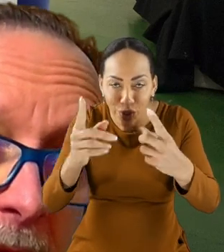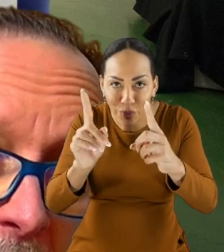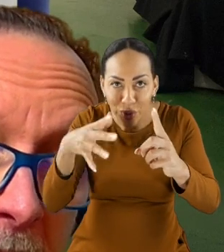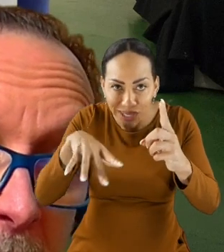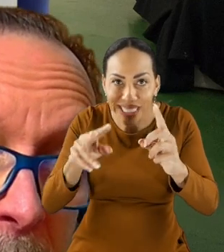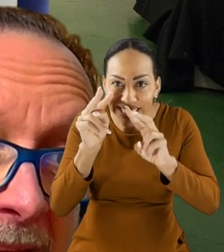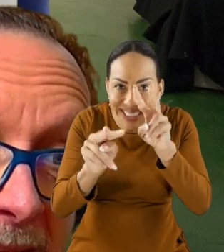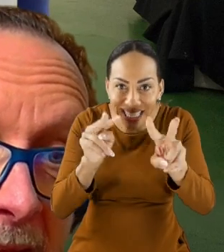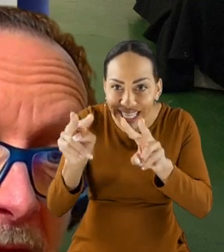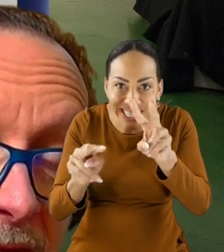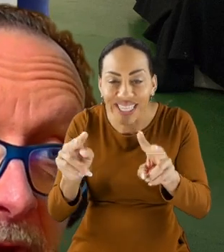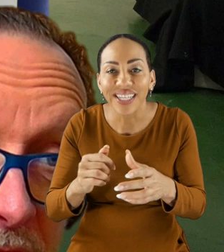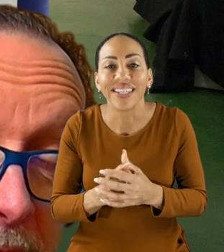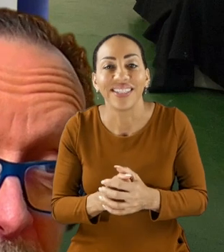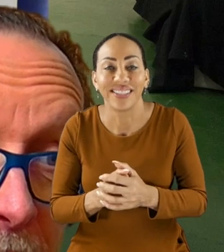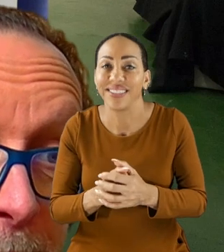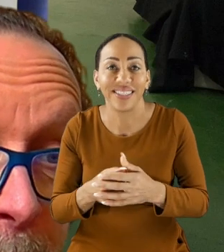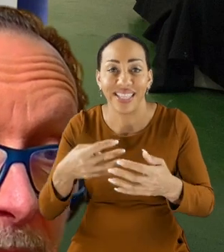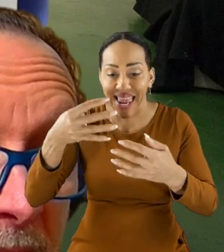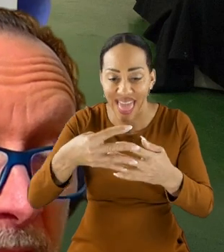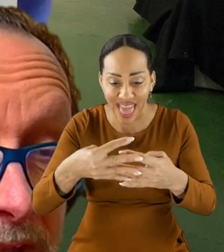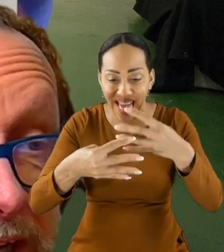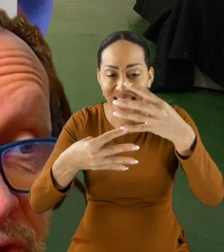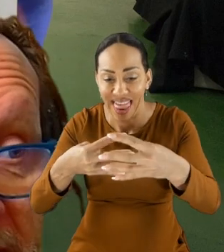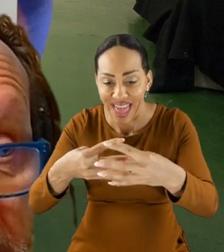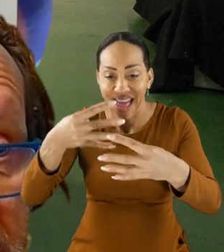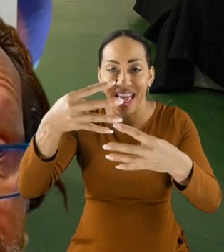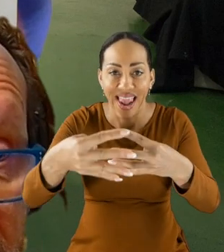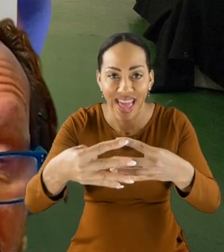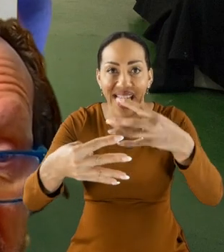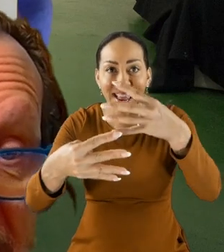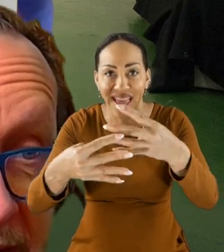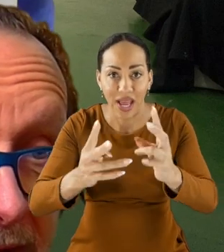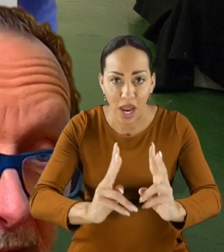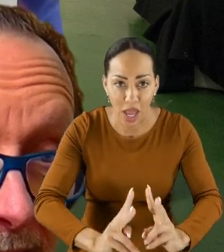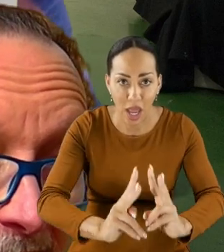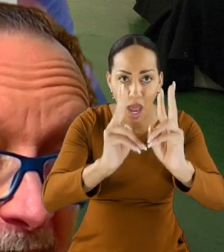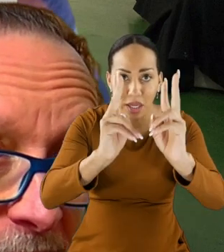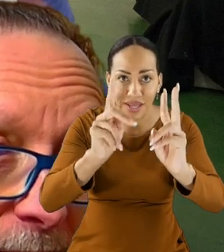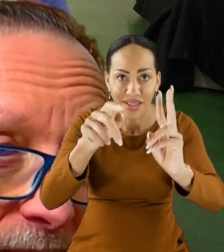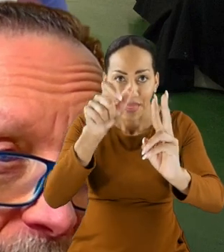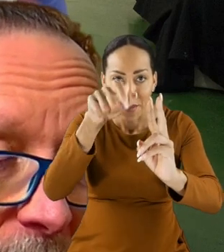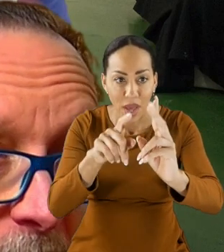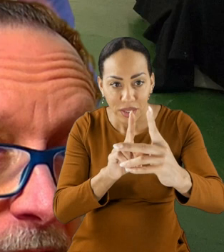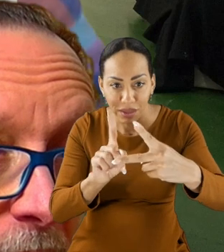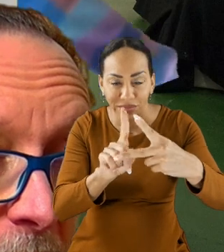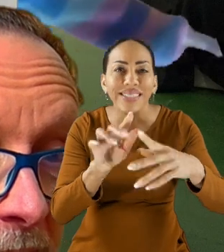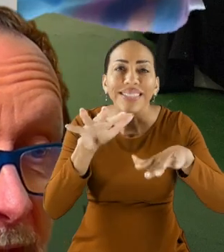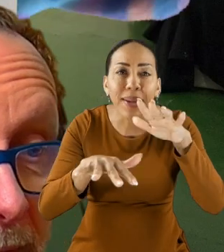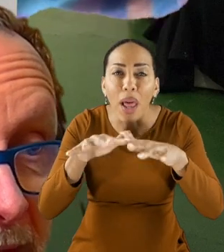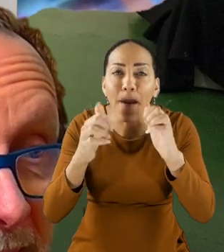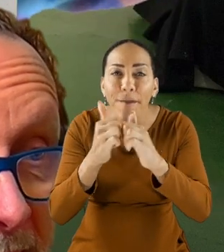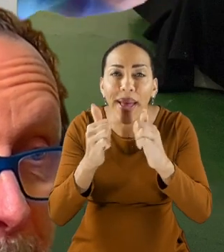part beneath it. It'll show through. So literally, we're just layering these layers on top of each other.